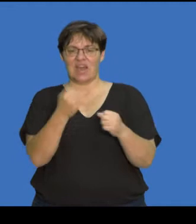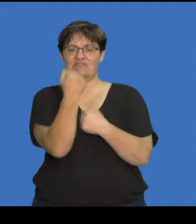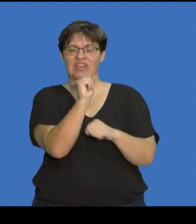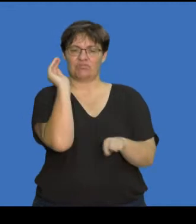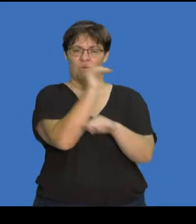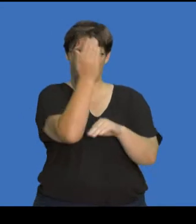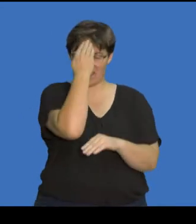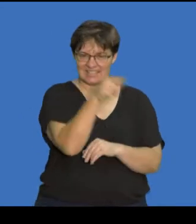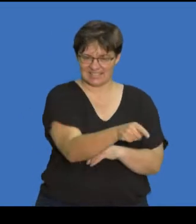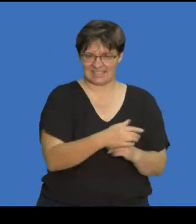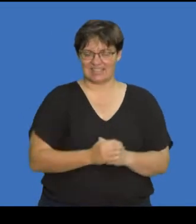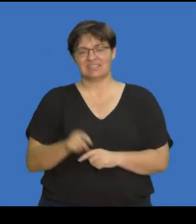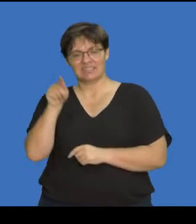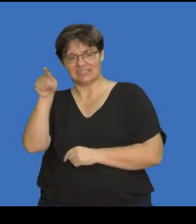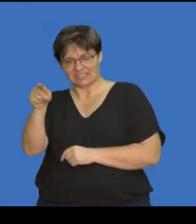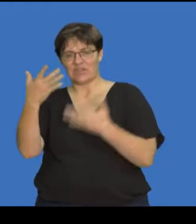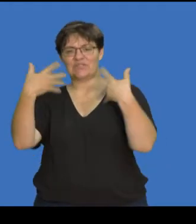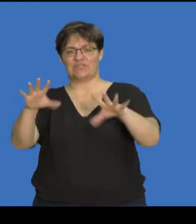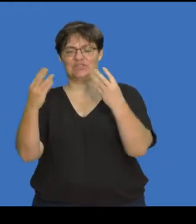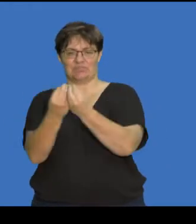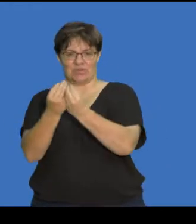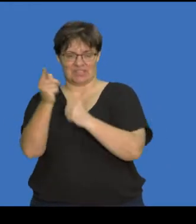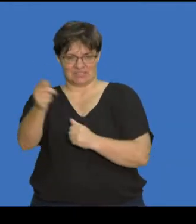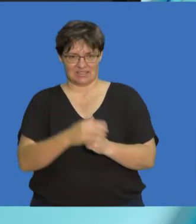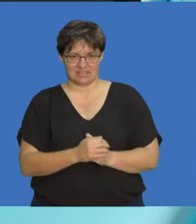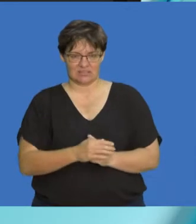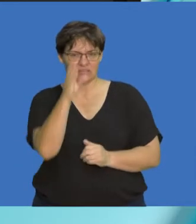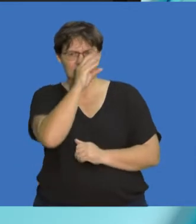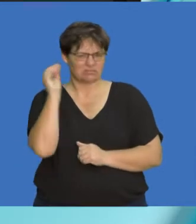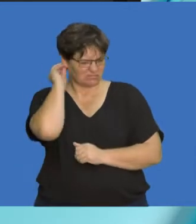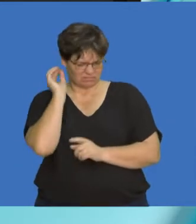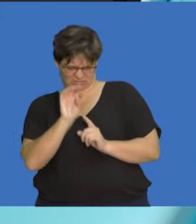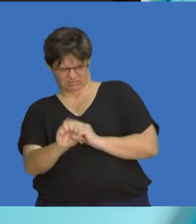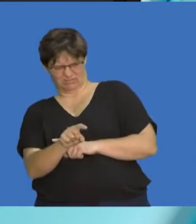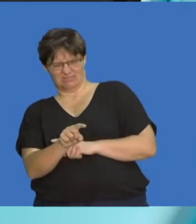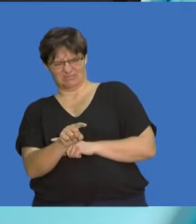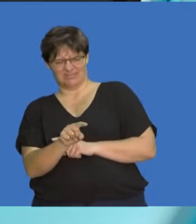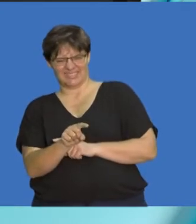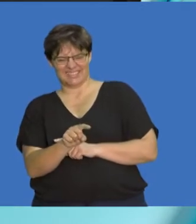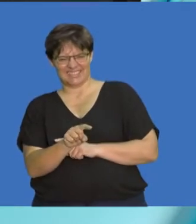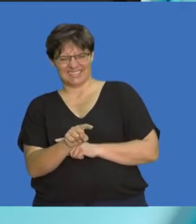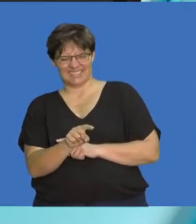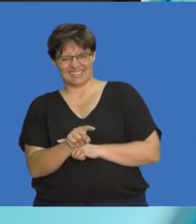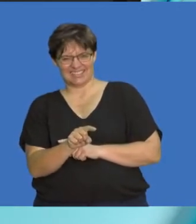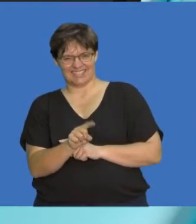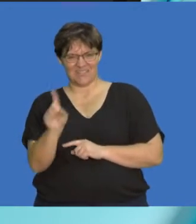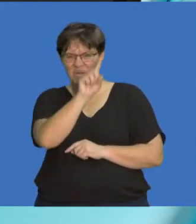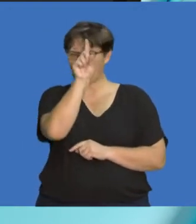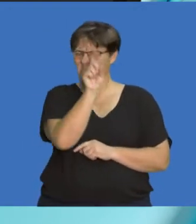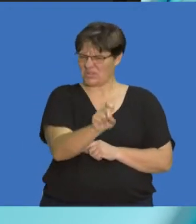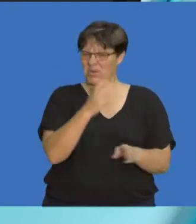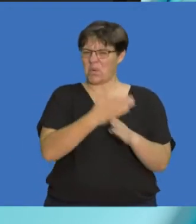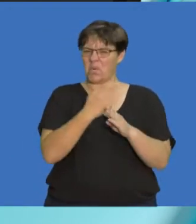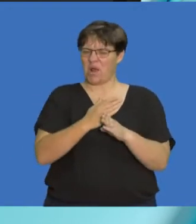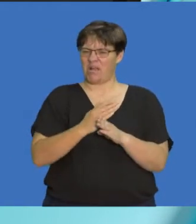overheads, there's my finished goods. What do you notice peculiar about this question on work in